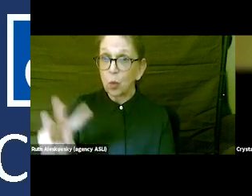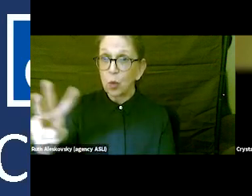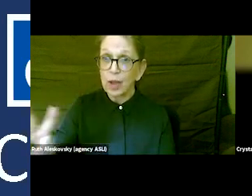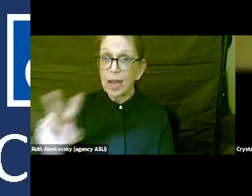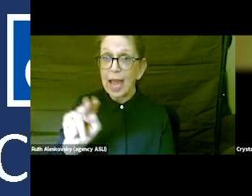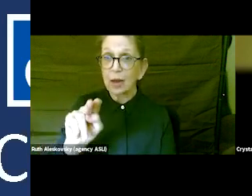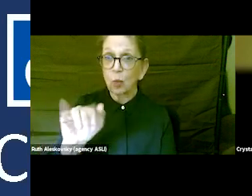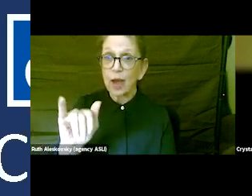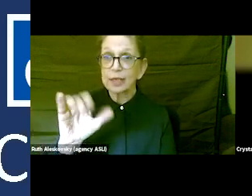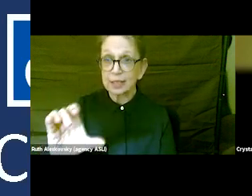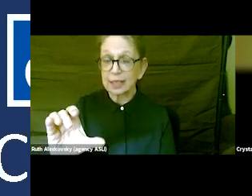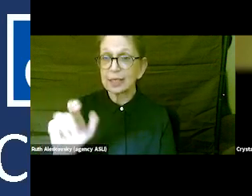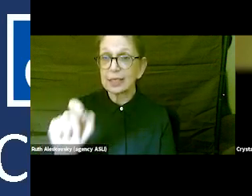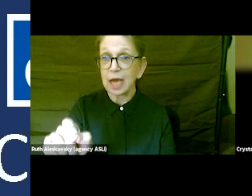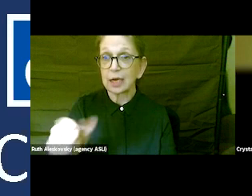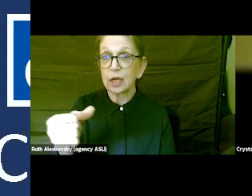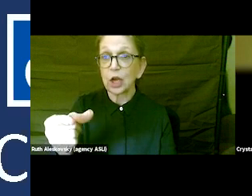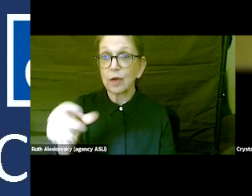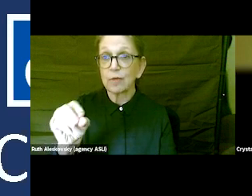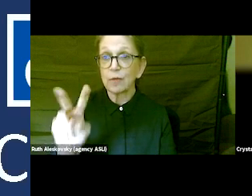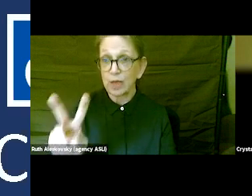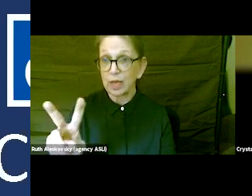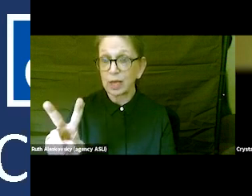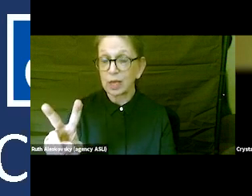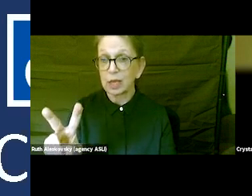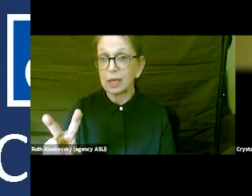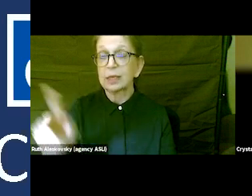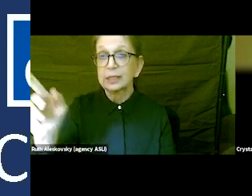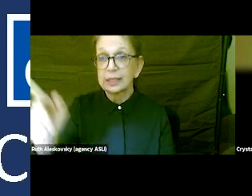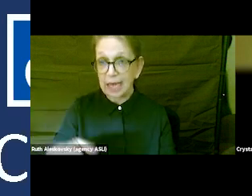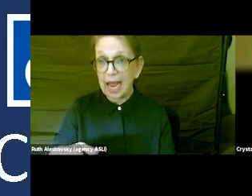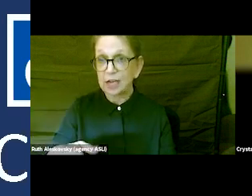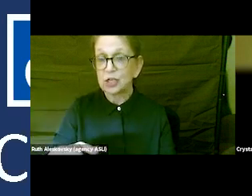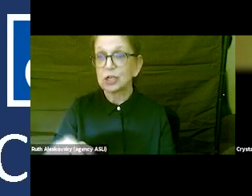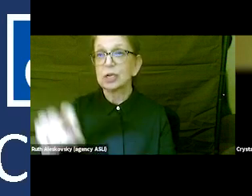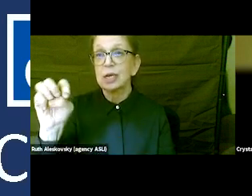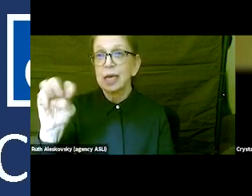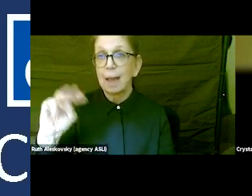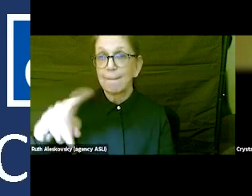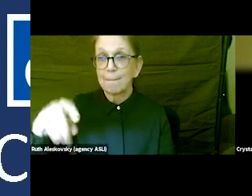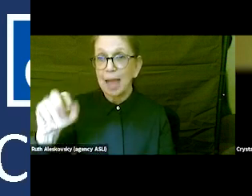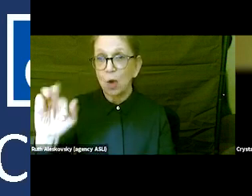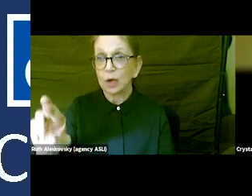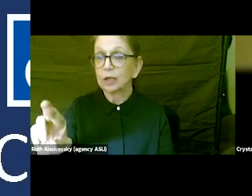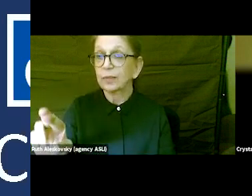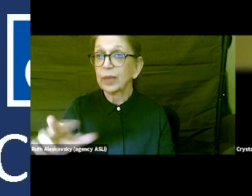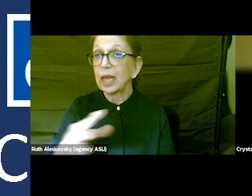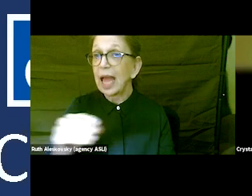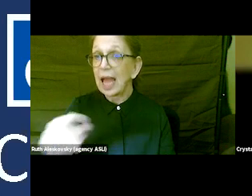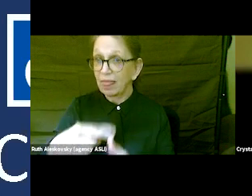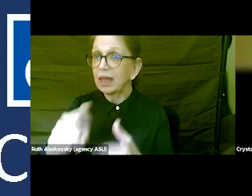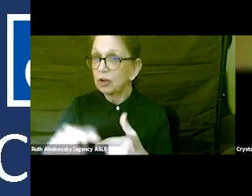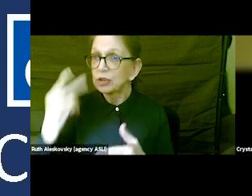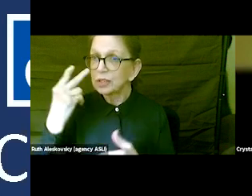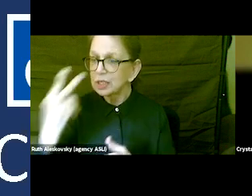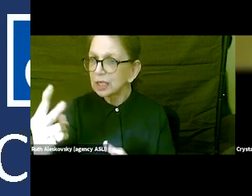nyc.gov/Empowered NYC, and you will be able to see our appointment scheduling page, and you are able to book